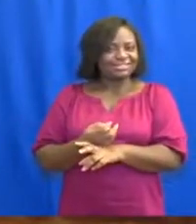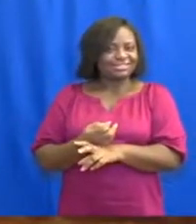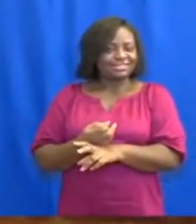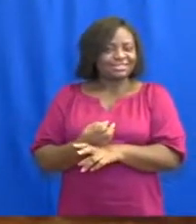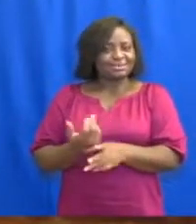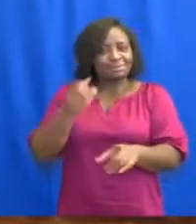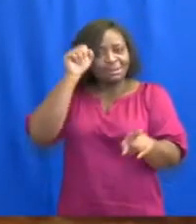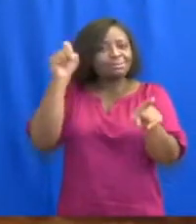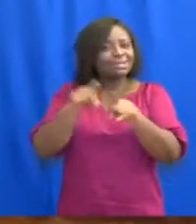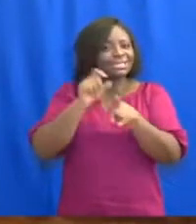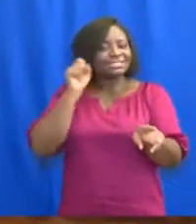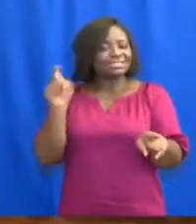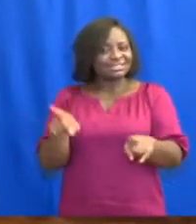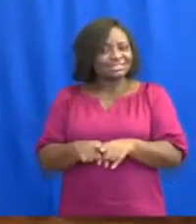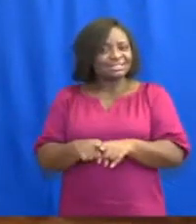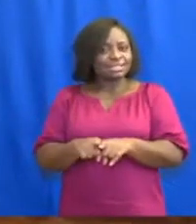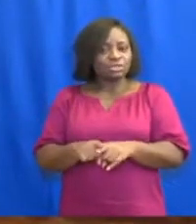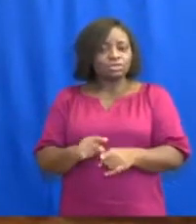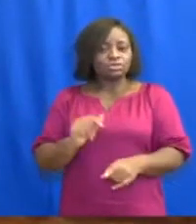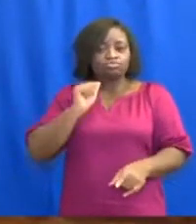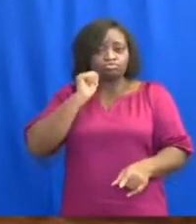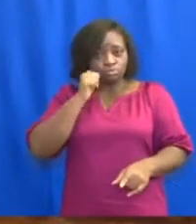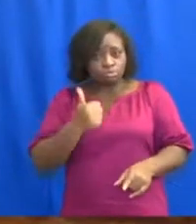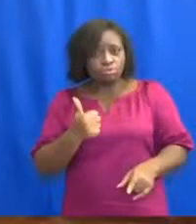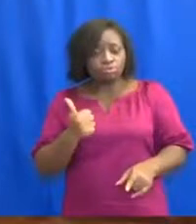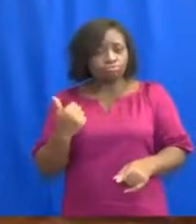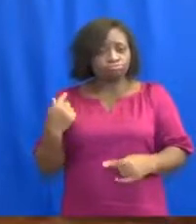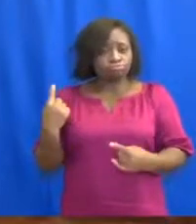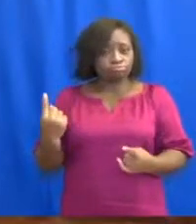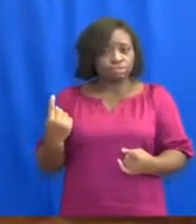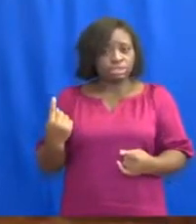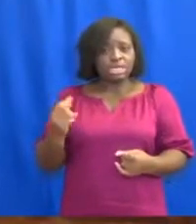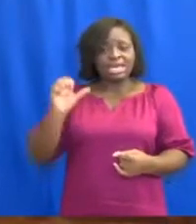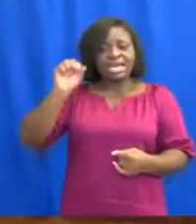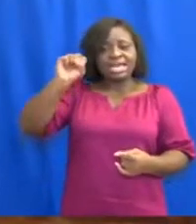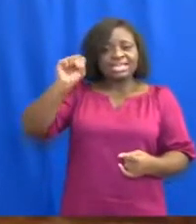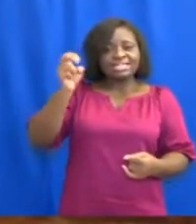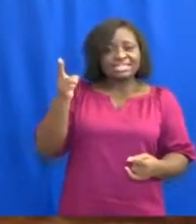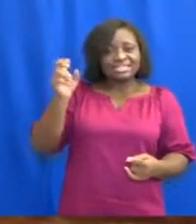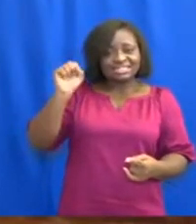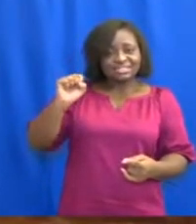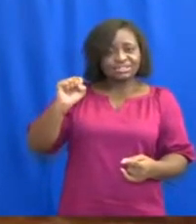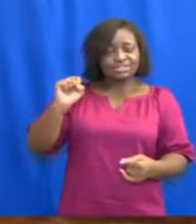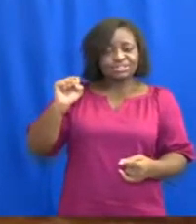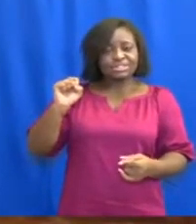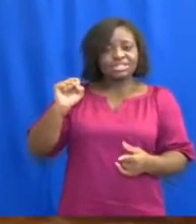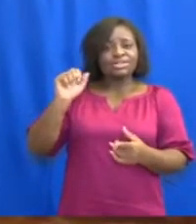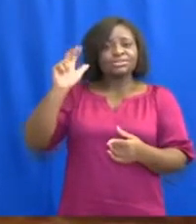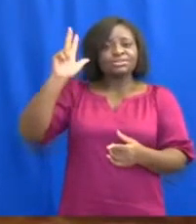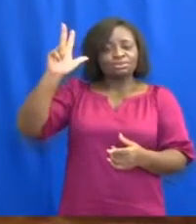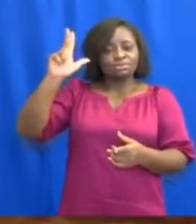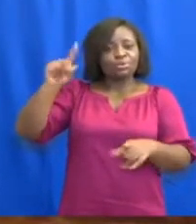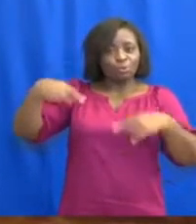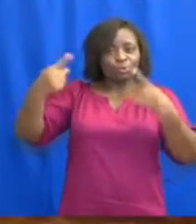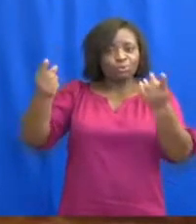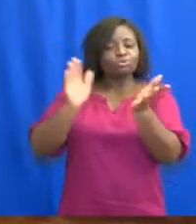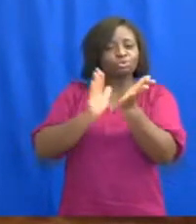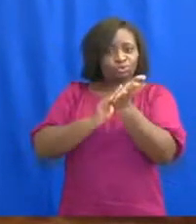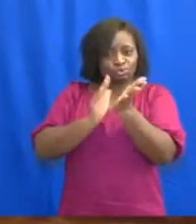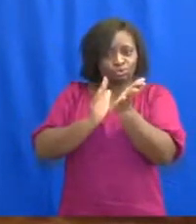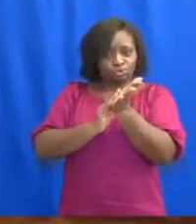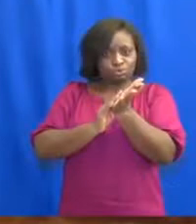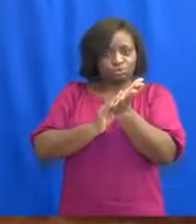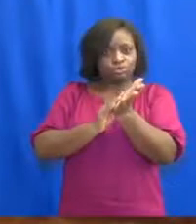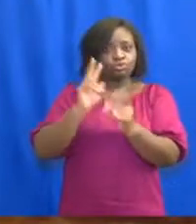And Rianum, if you're Chineko, SHS 3-4, Besa Ako School,